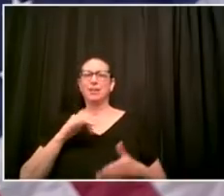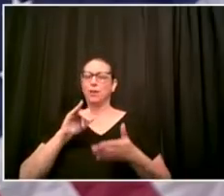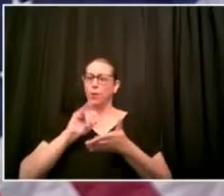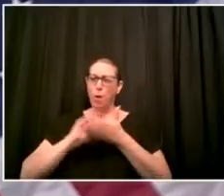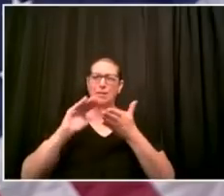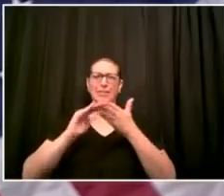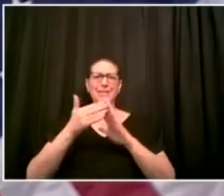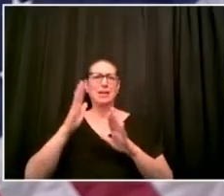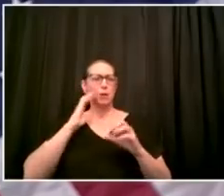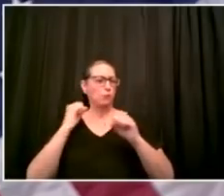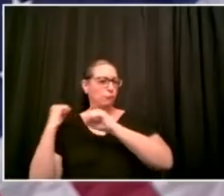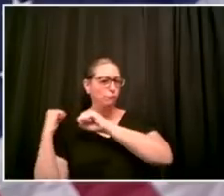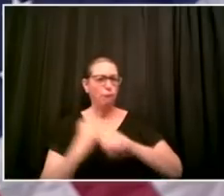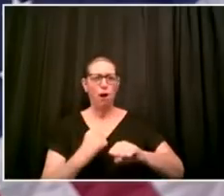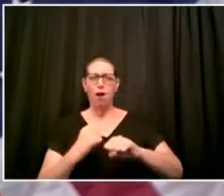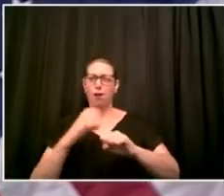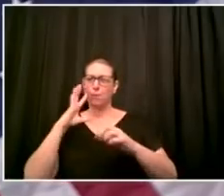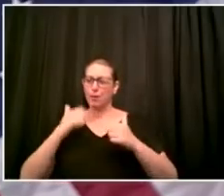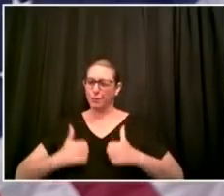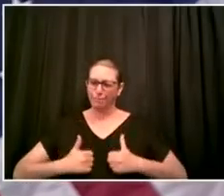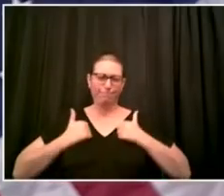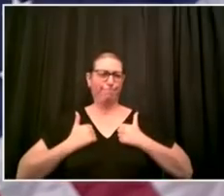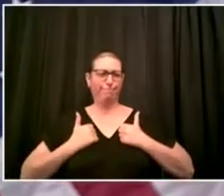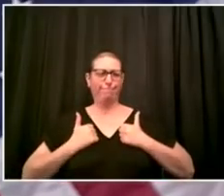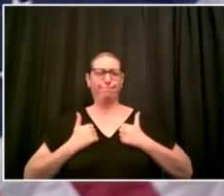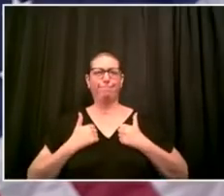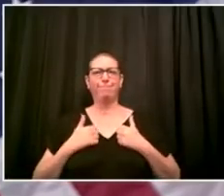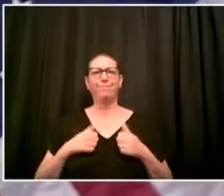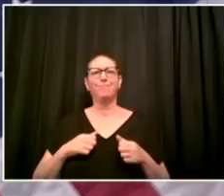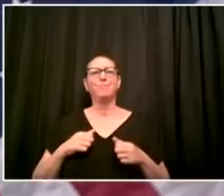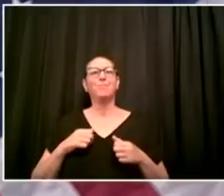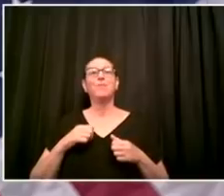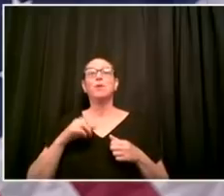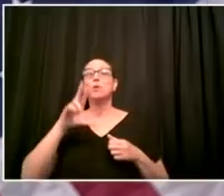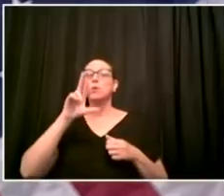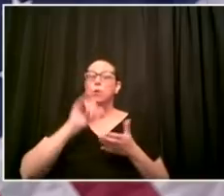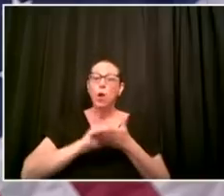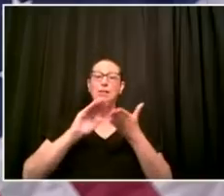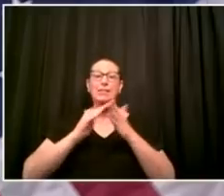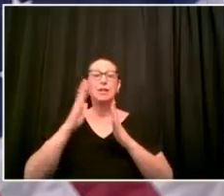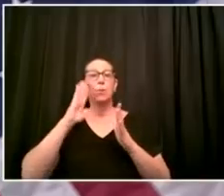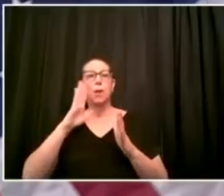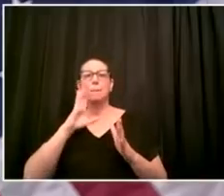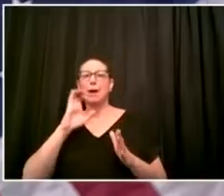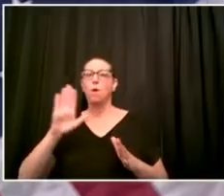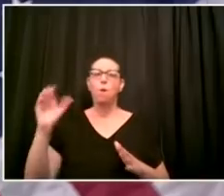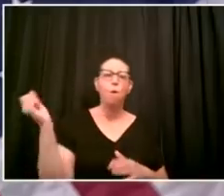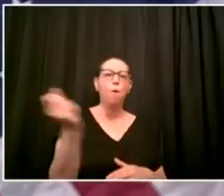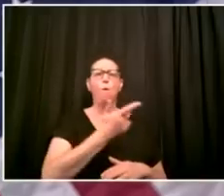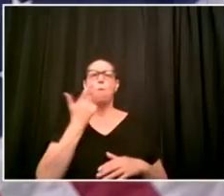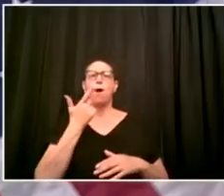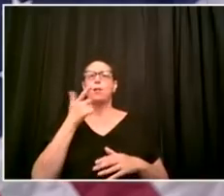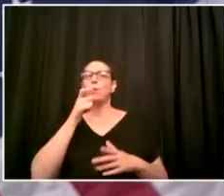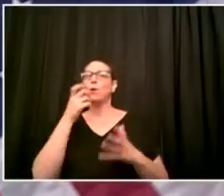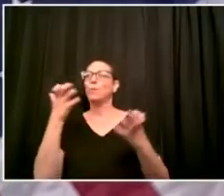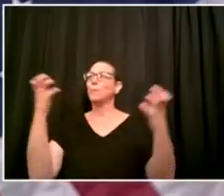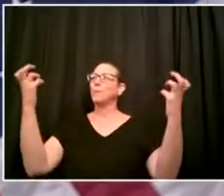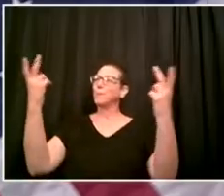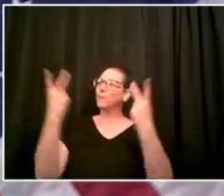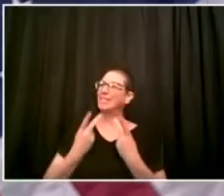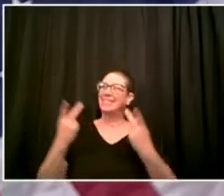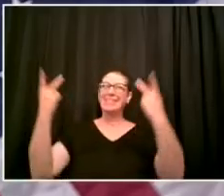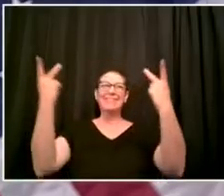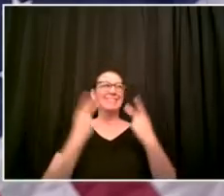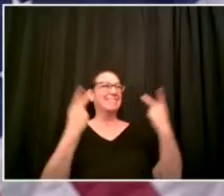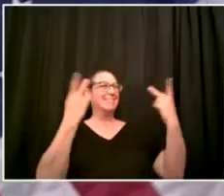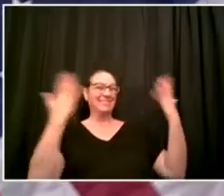them. So remain optimistic because of the strength and resilience of New Yorkers and everything that we have here,